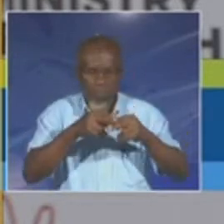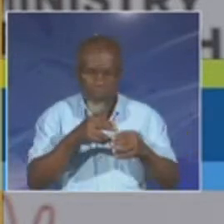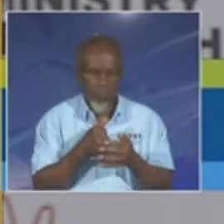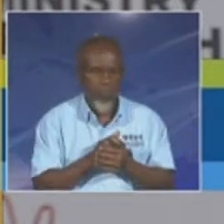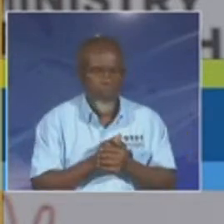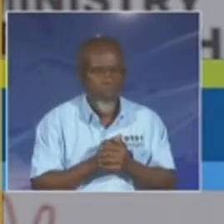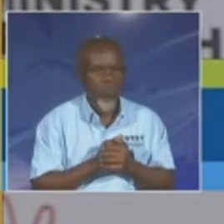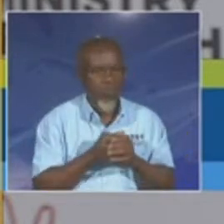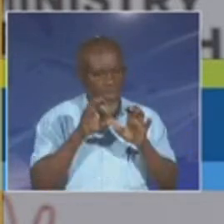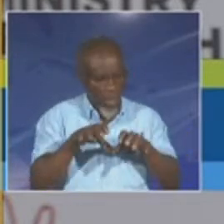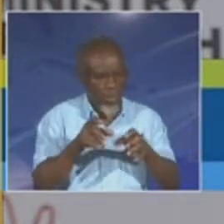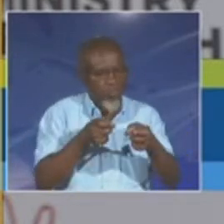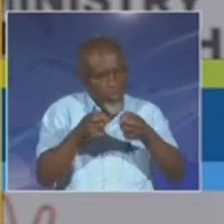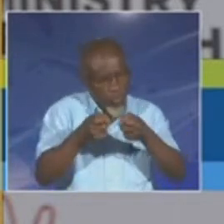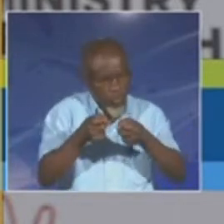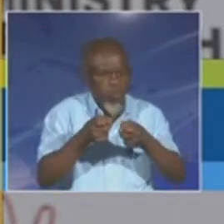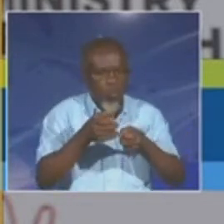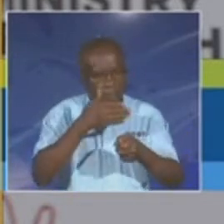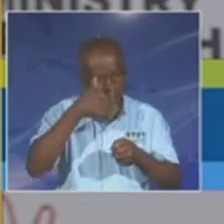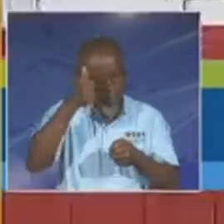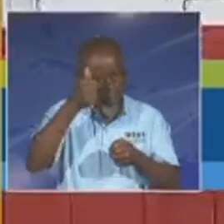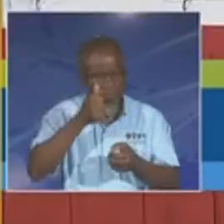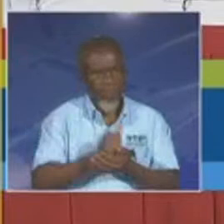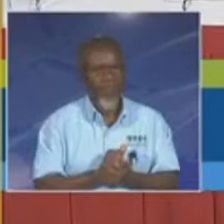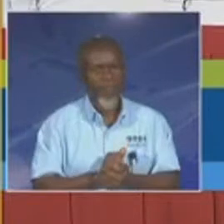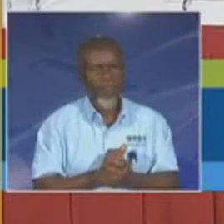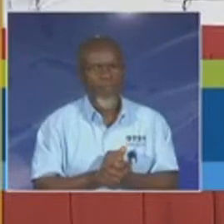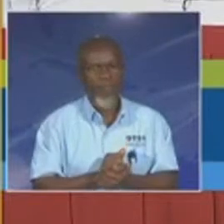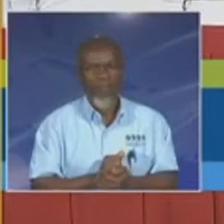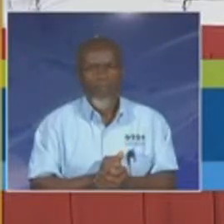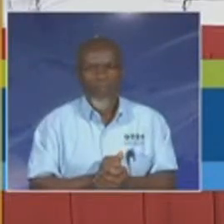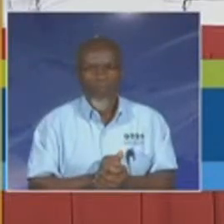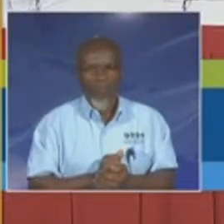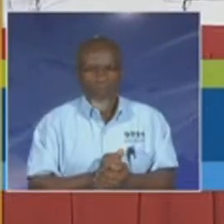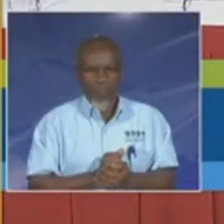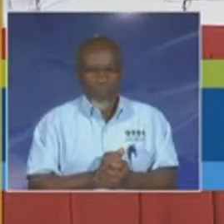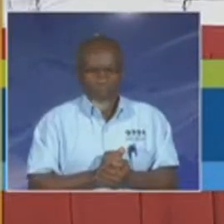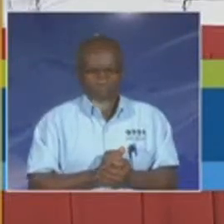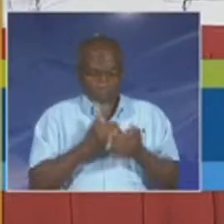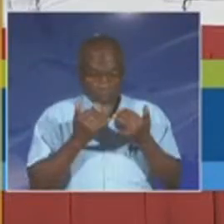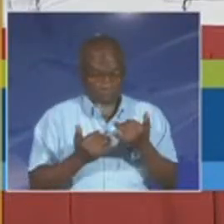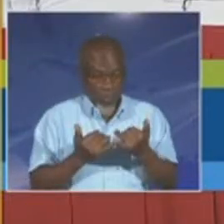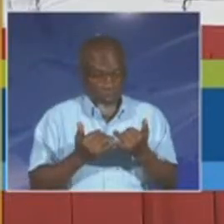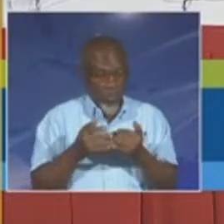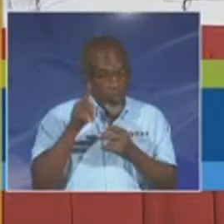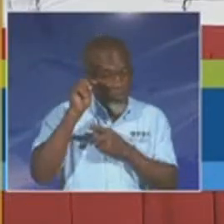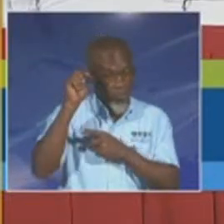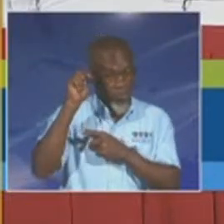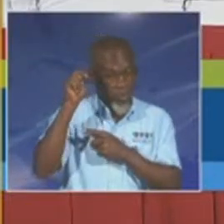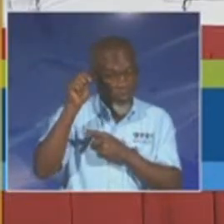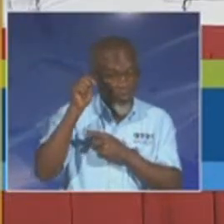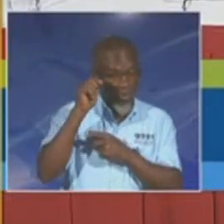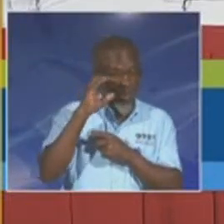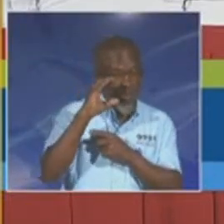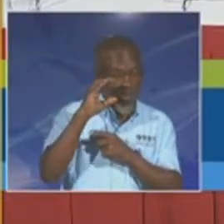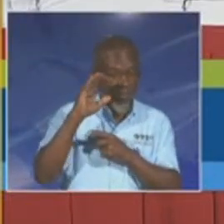you. Thanks for that clarification. We want to go back to Tobago Channel 5 to see if